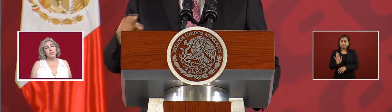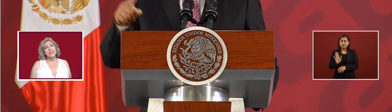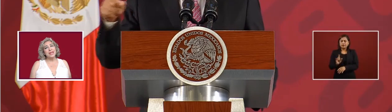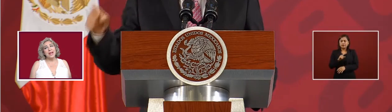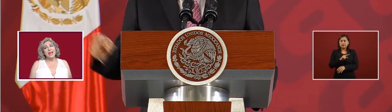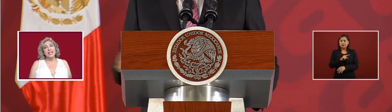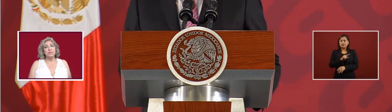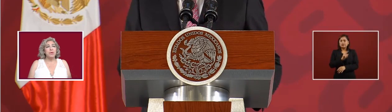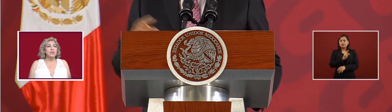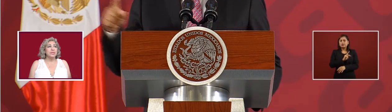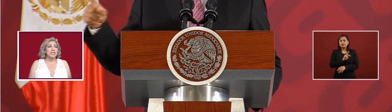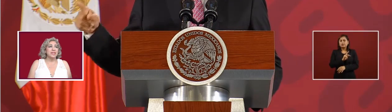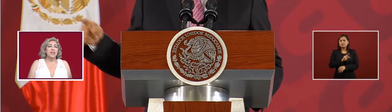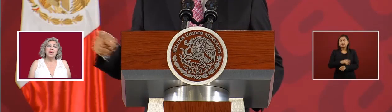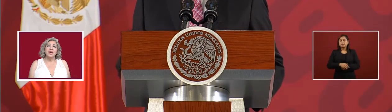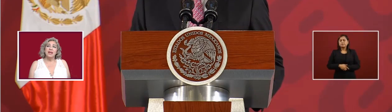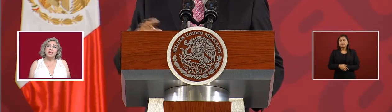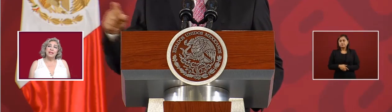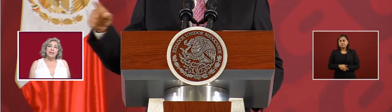to the one that I exposed,